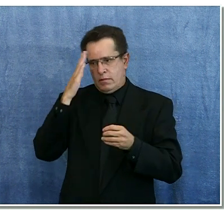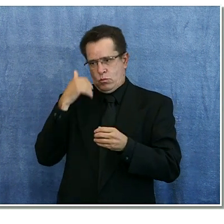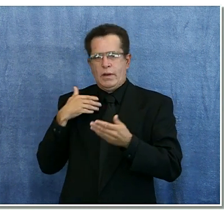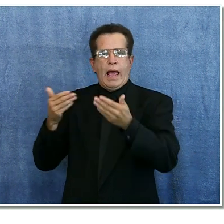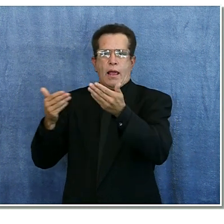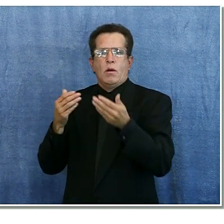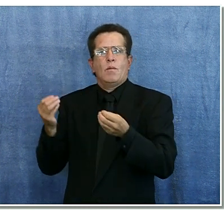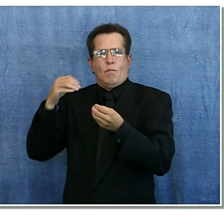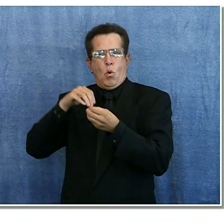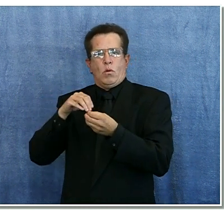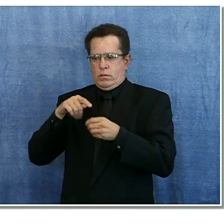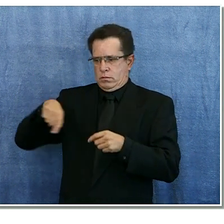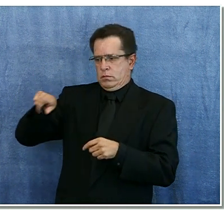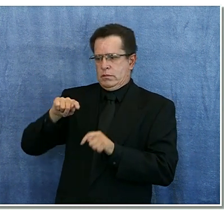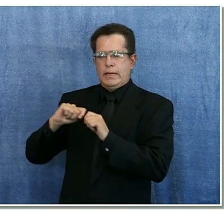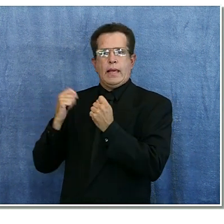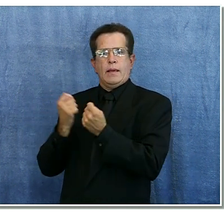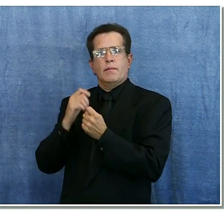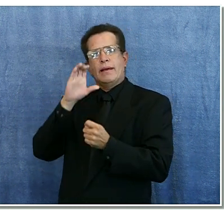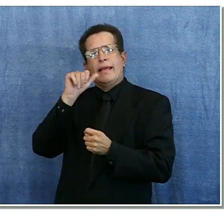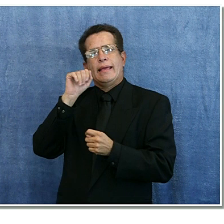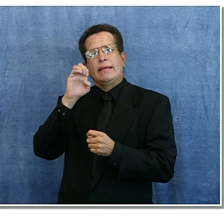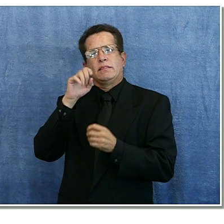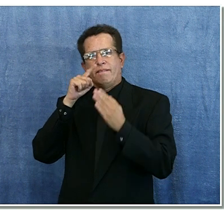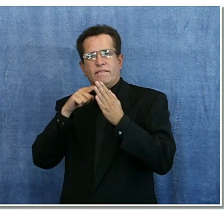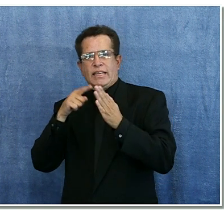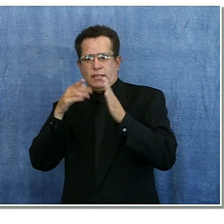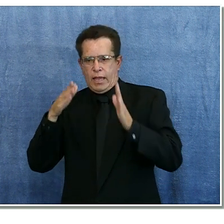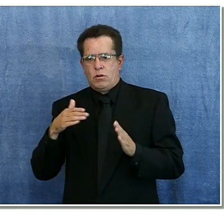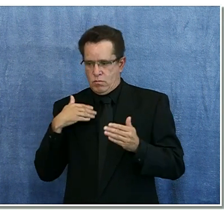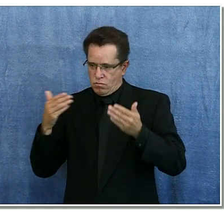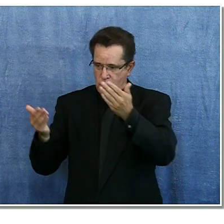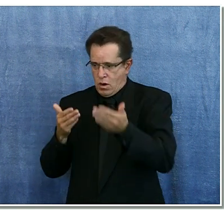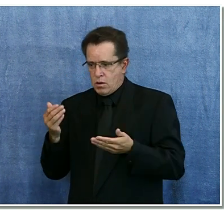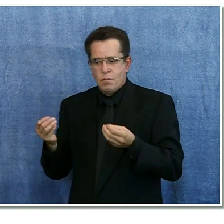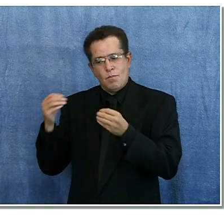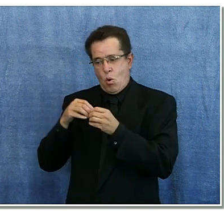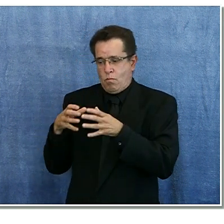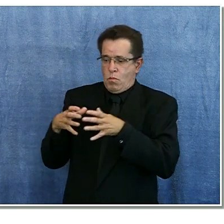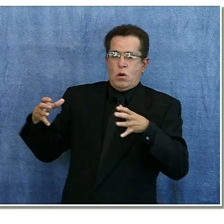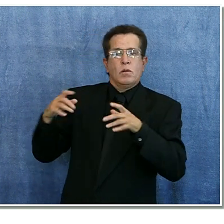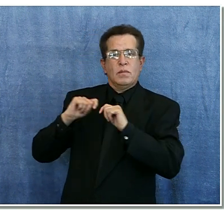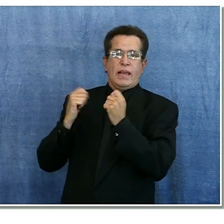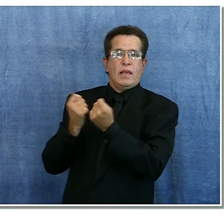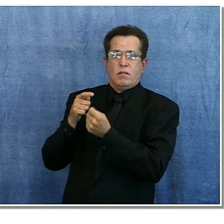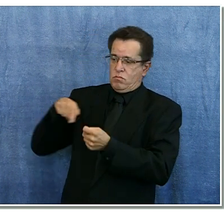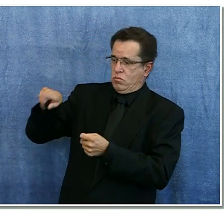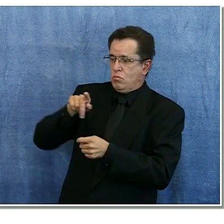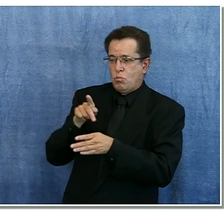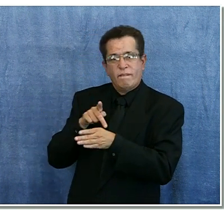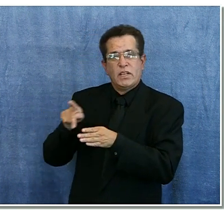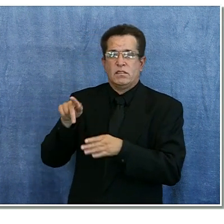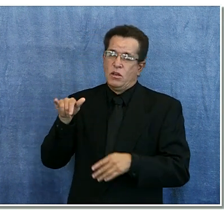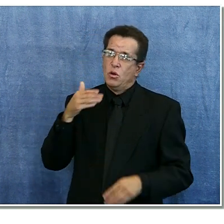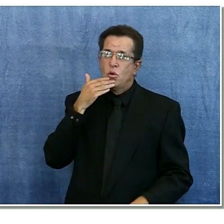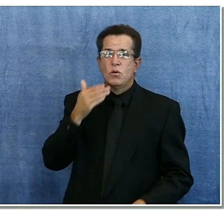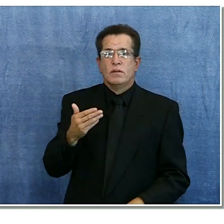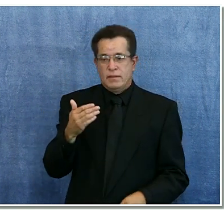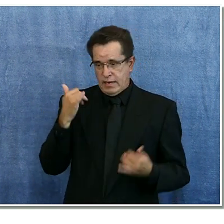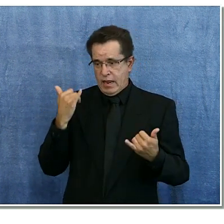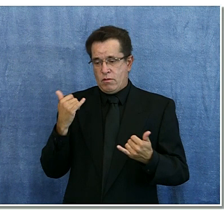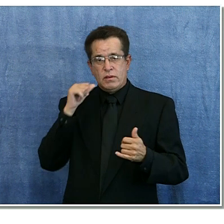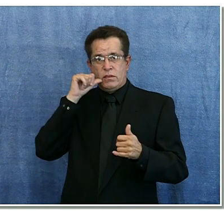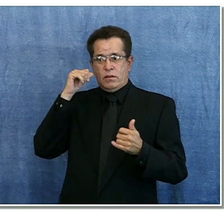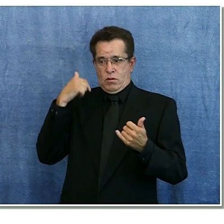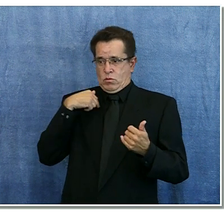case investigators. So this is very good news, and we, again, as of yesterday, were not backlogged with